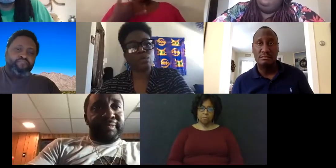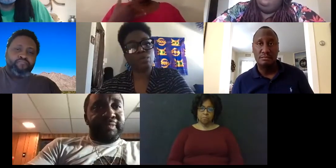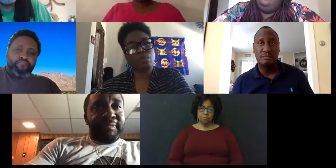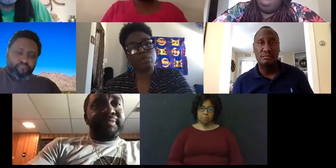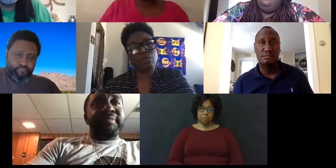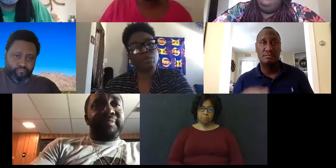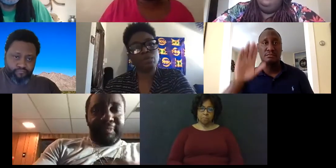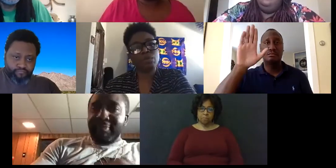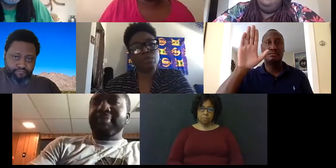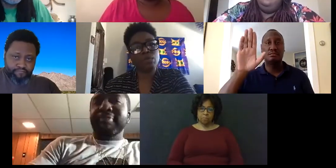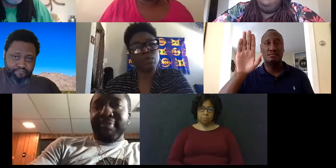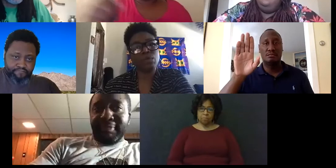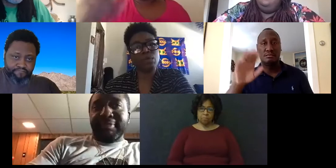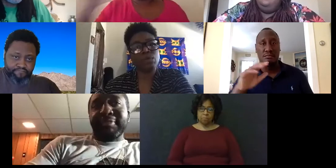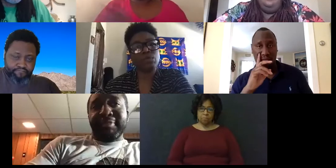Kevin, you raised your hand.